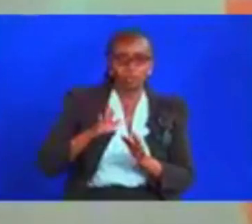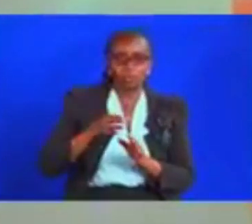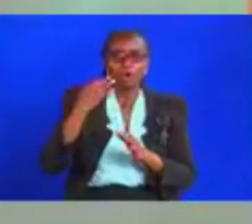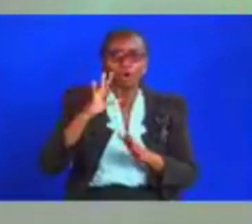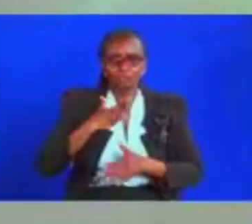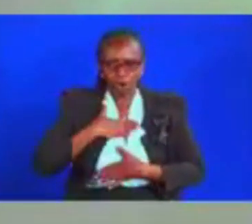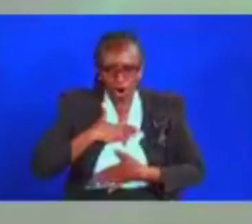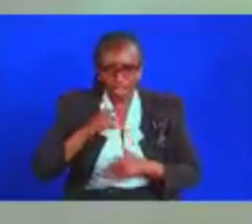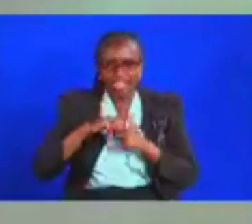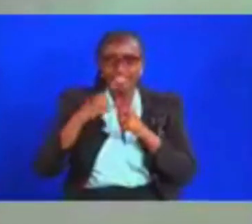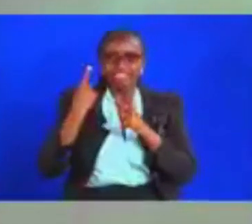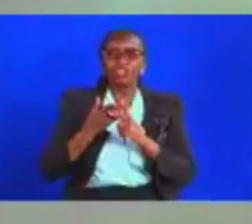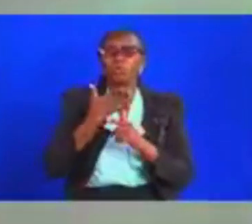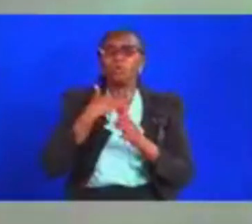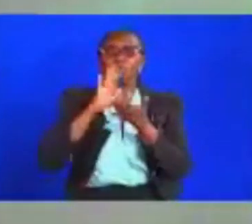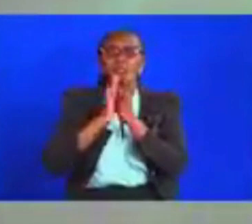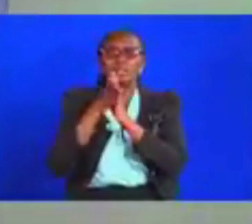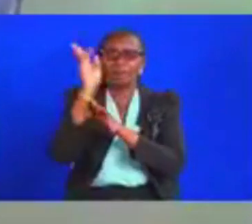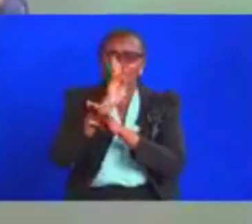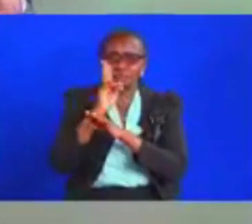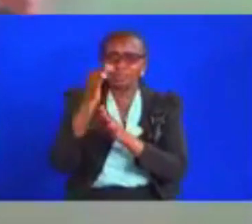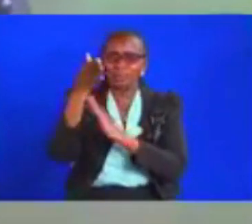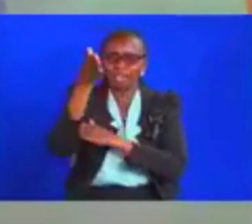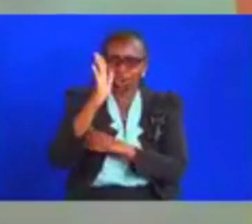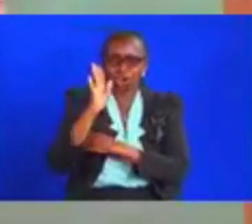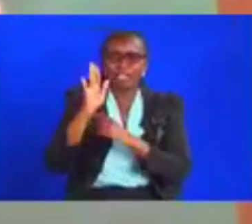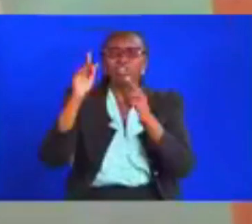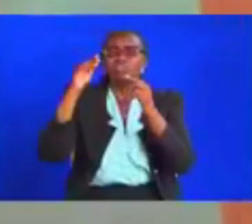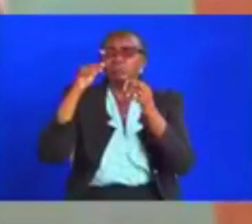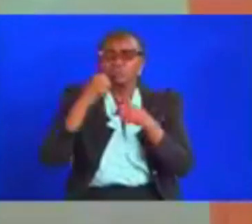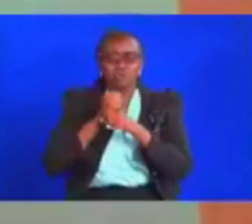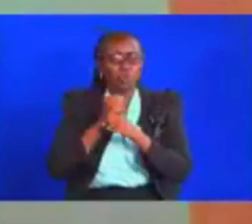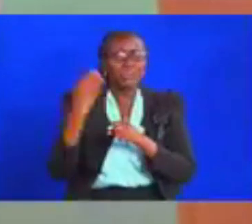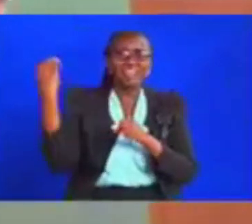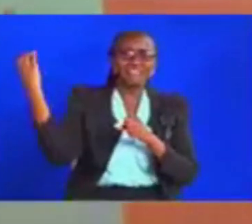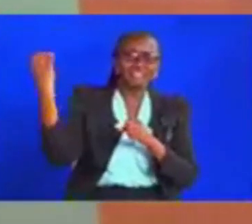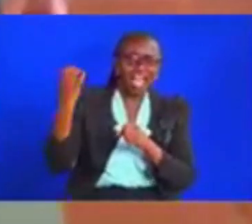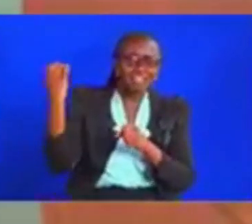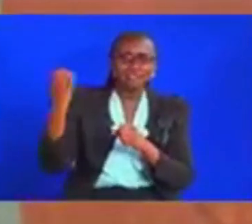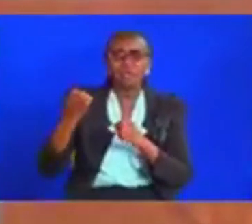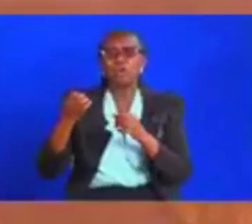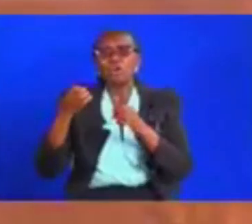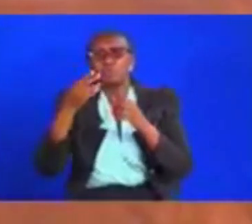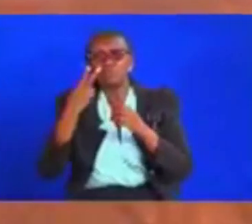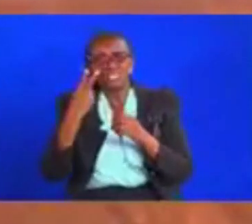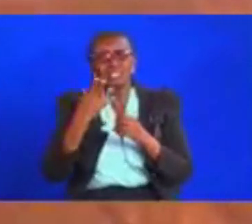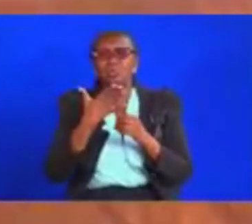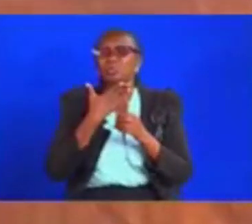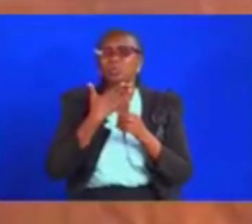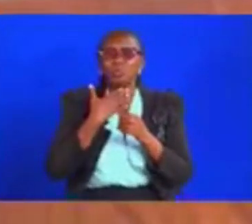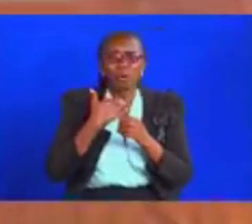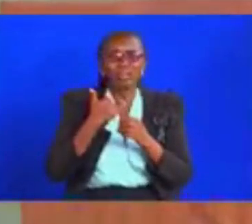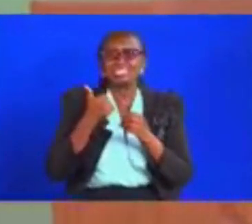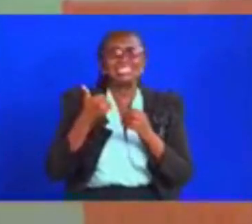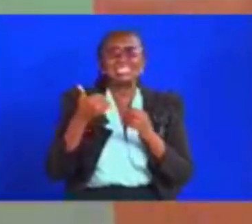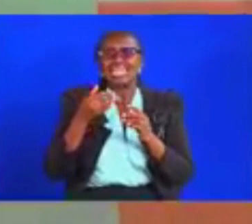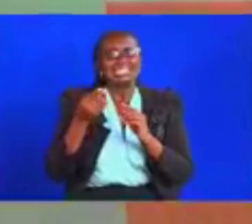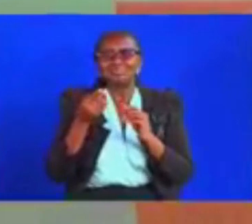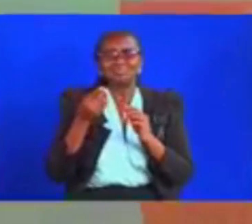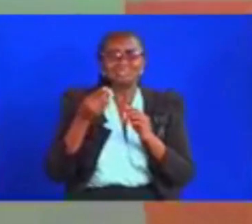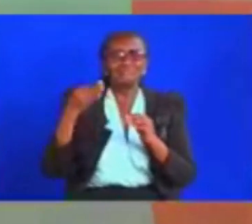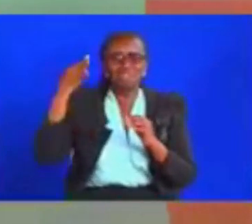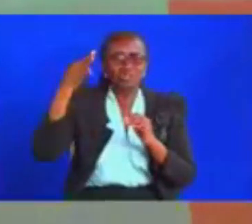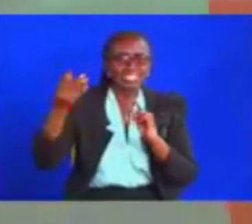stature, you want to be used by God to spearhead revivals, you want to see souls saved, you want to see destinies